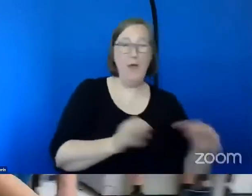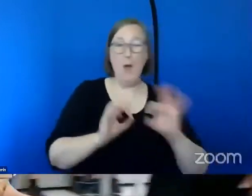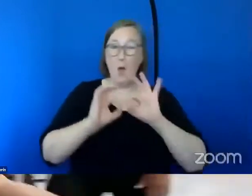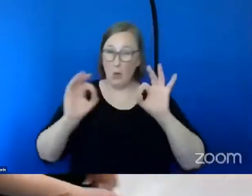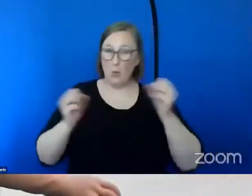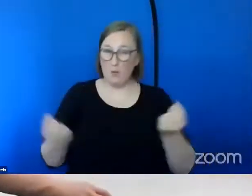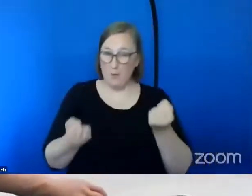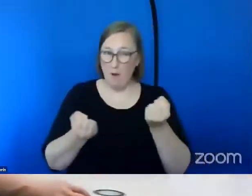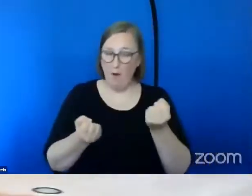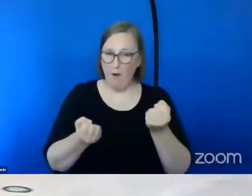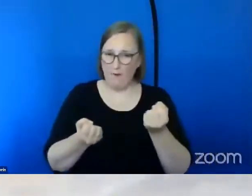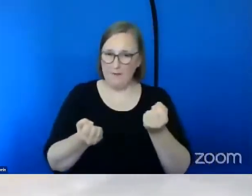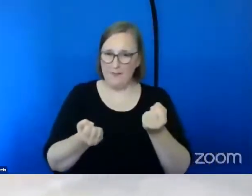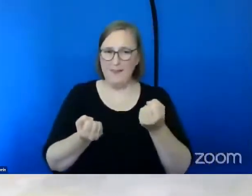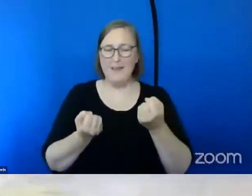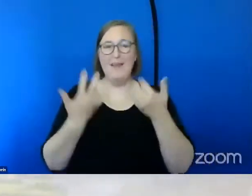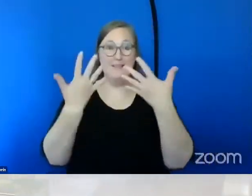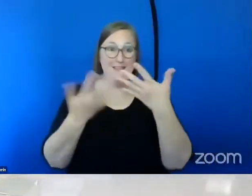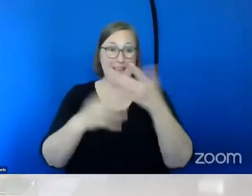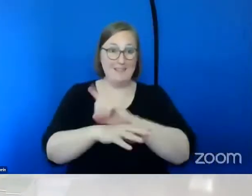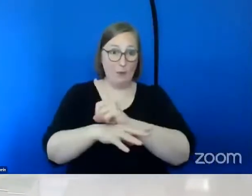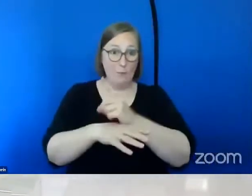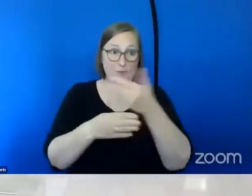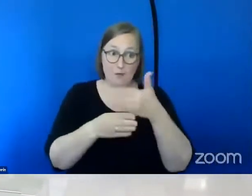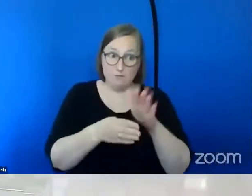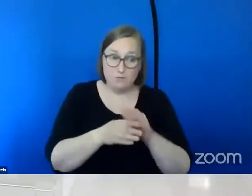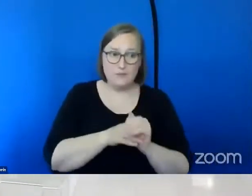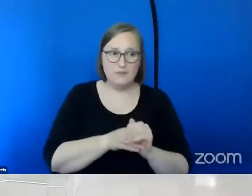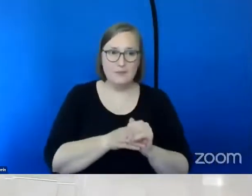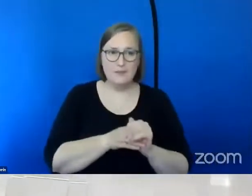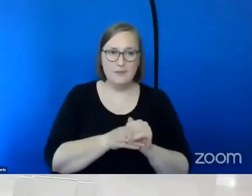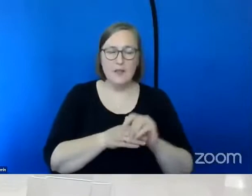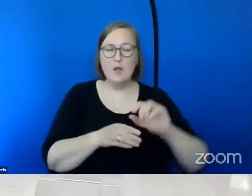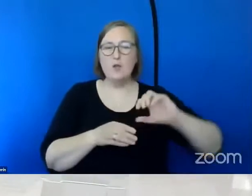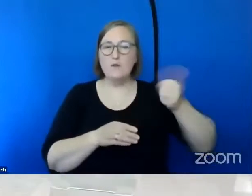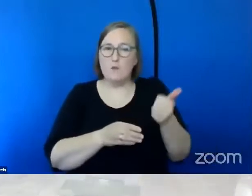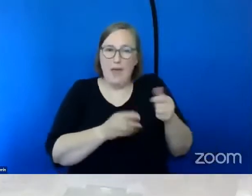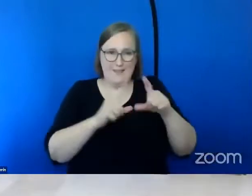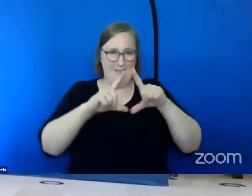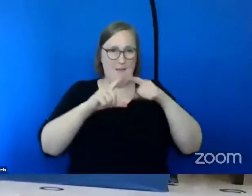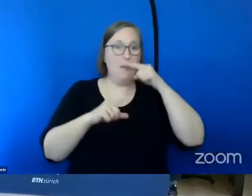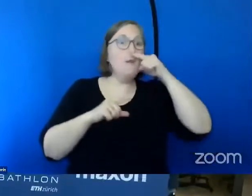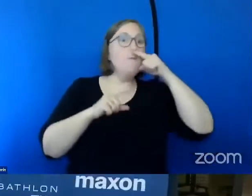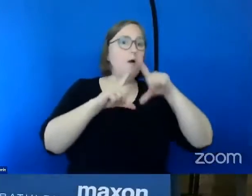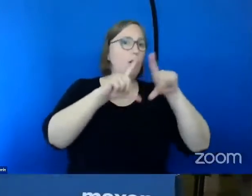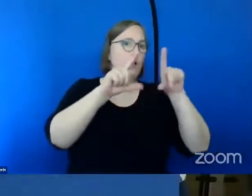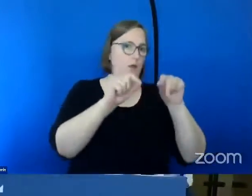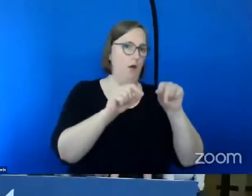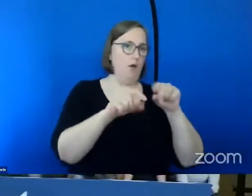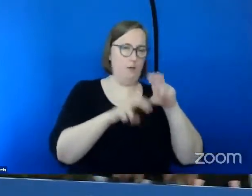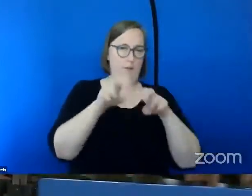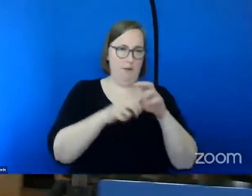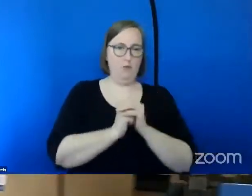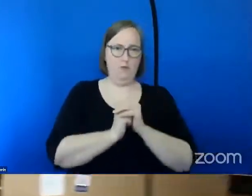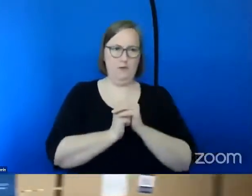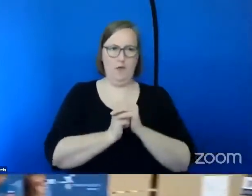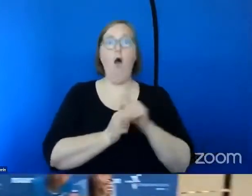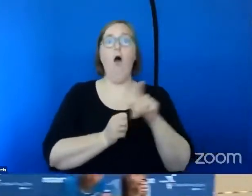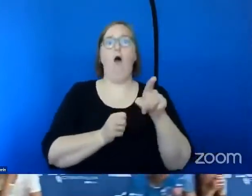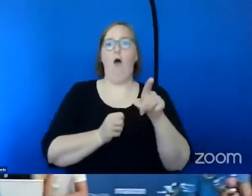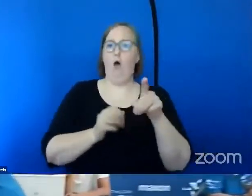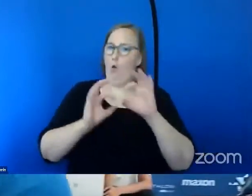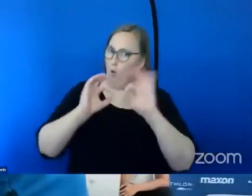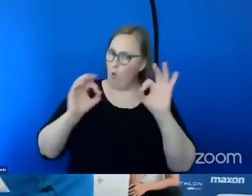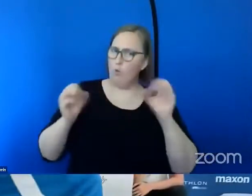skilled. And he uses the same technology as Tony from the ex-Opera team, but he has another end effector, so his end effector looks more